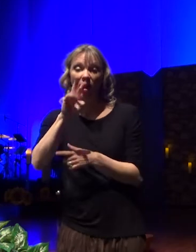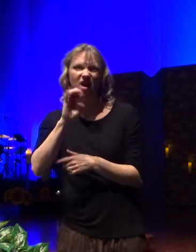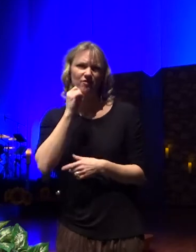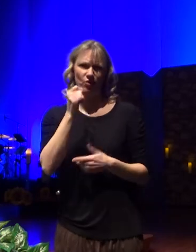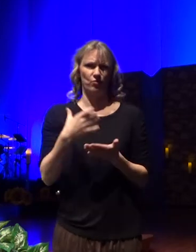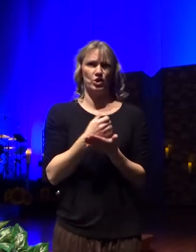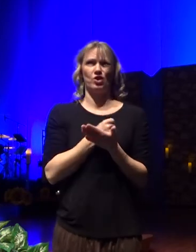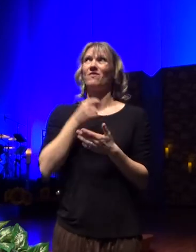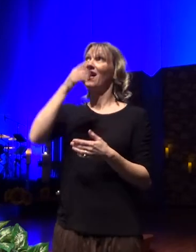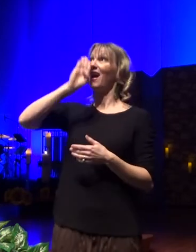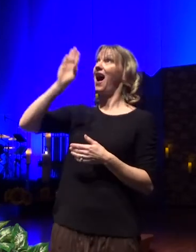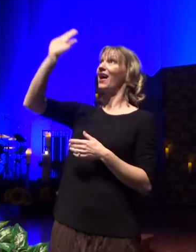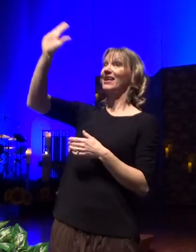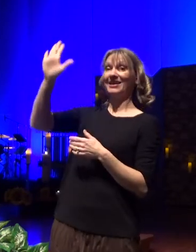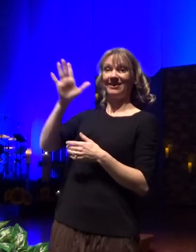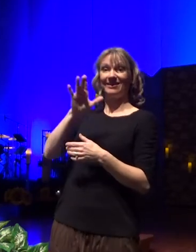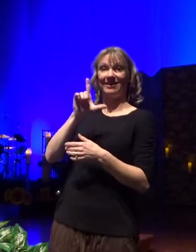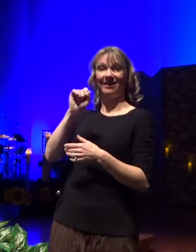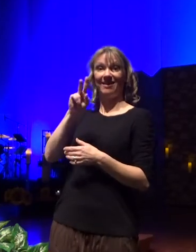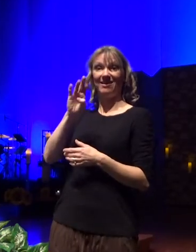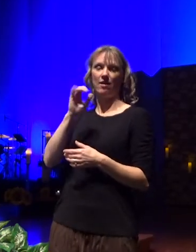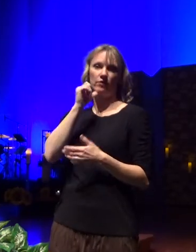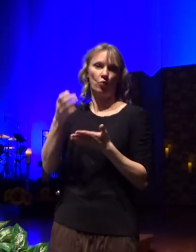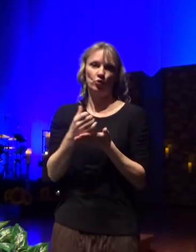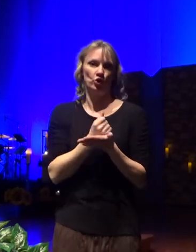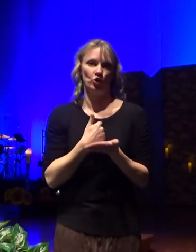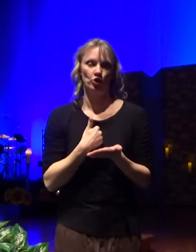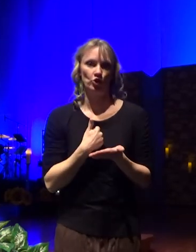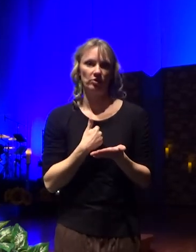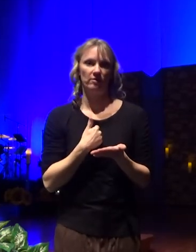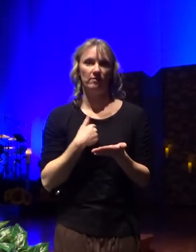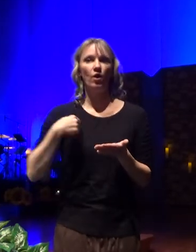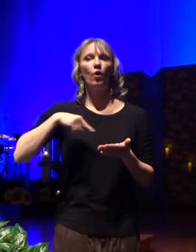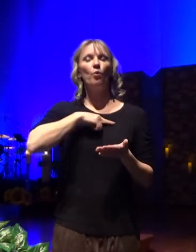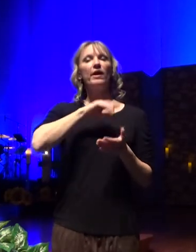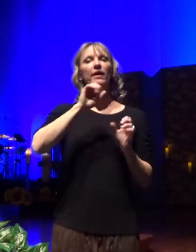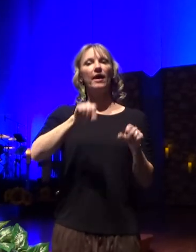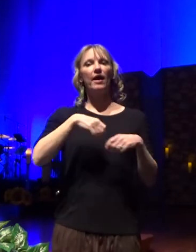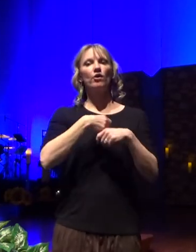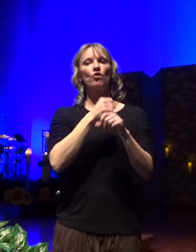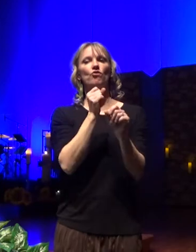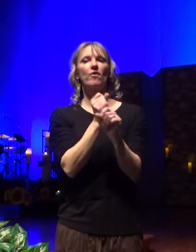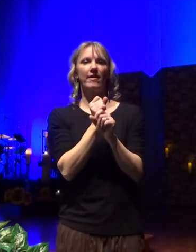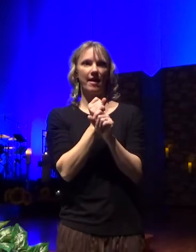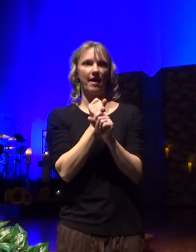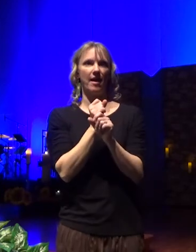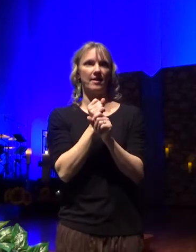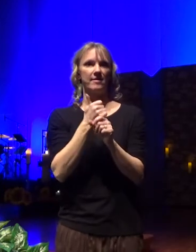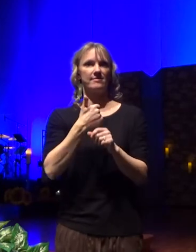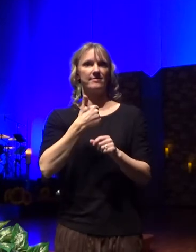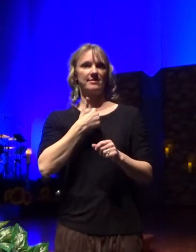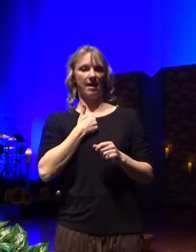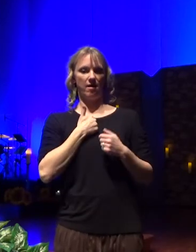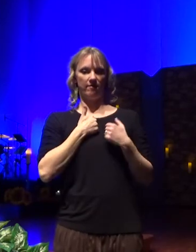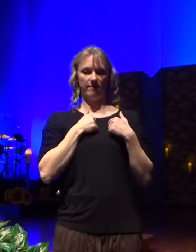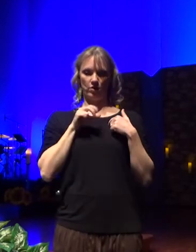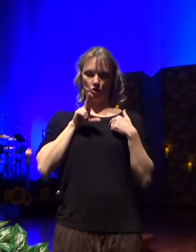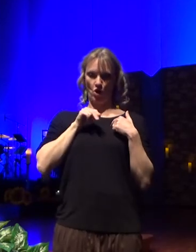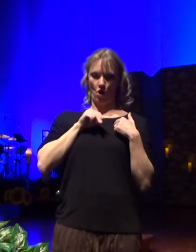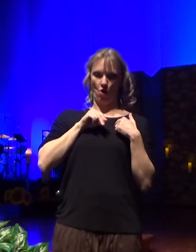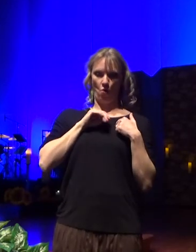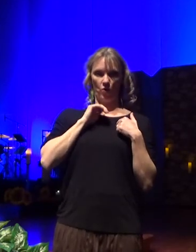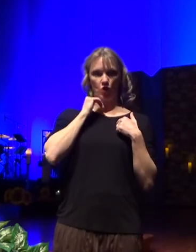Love, I don't deserve it. God's love, especially don't deserve that. We can create a self-inflicted fortress of